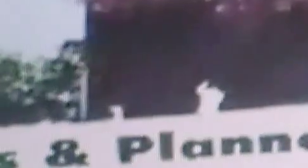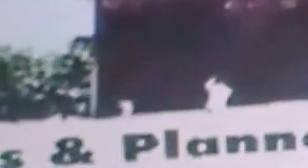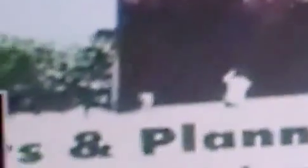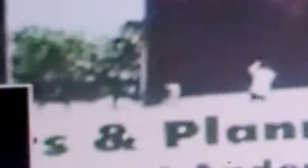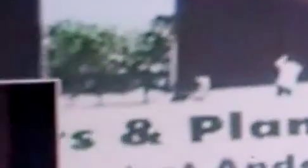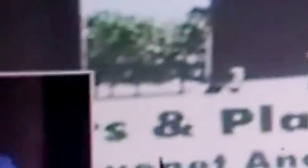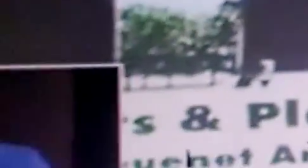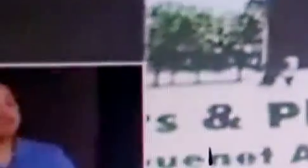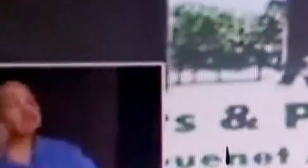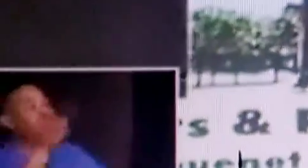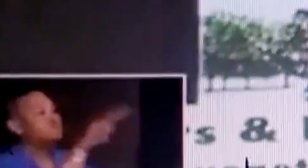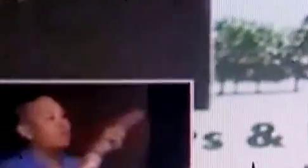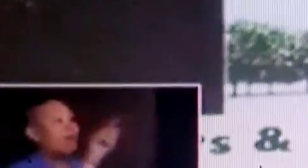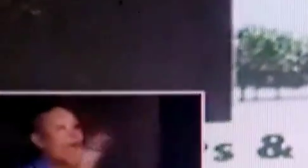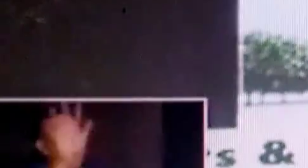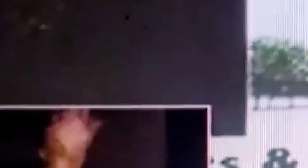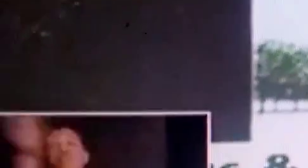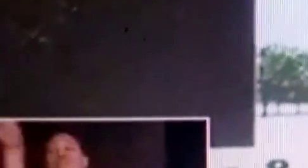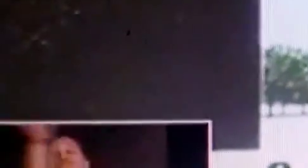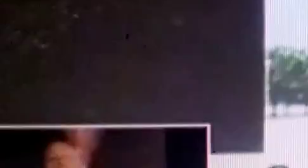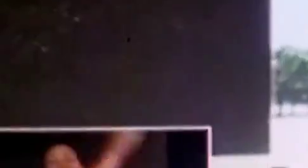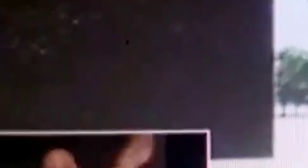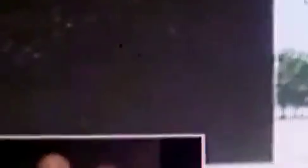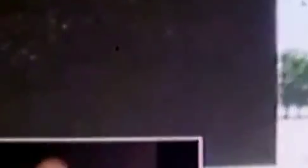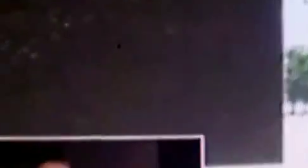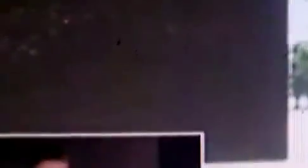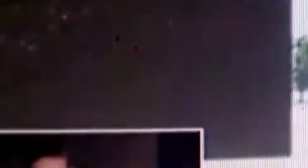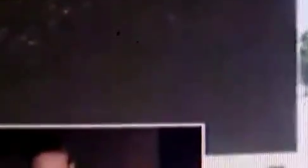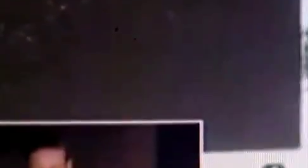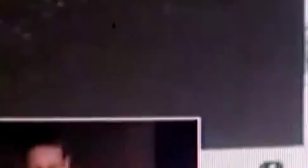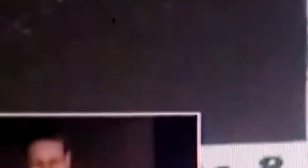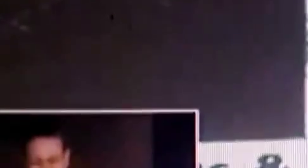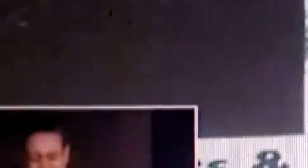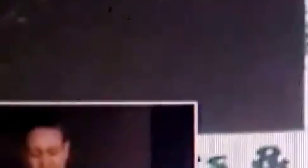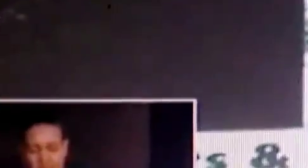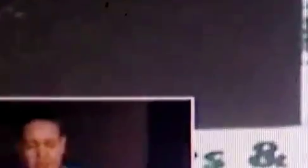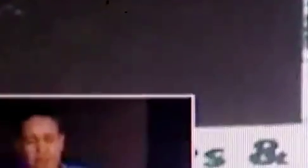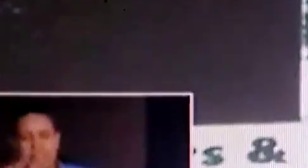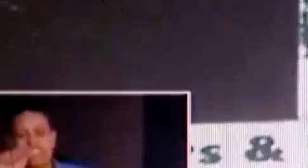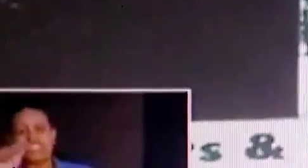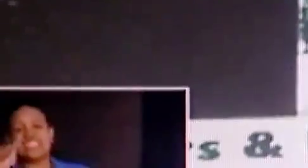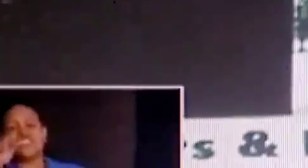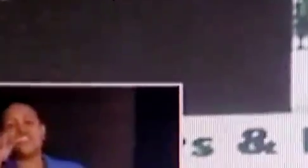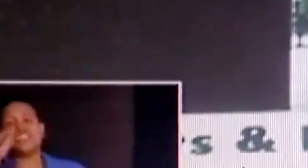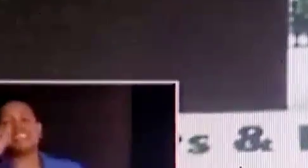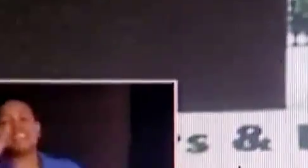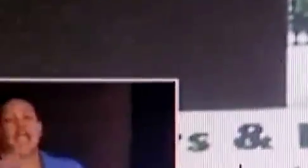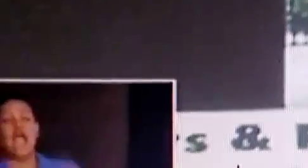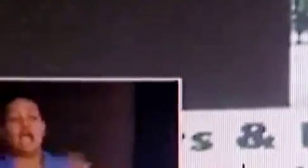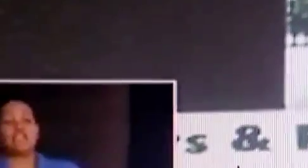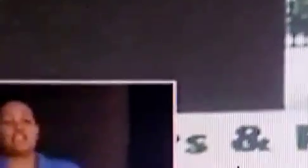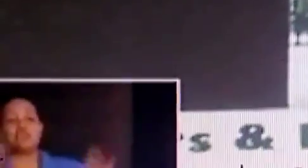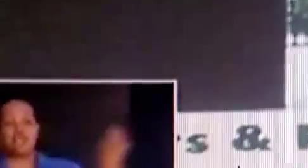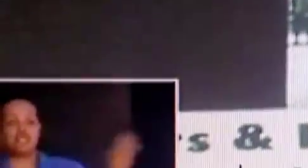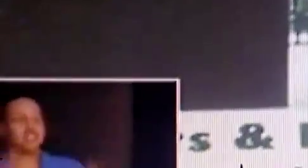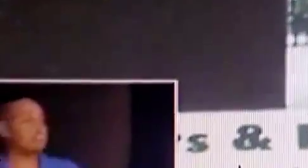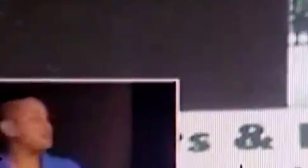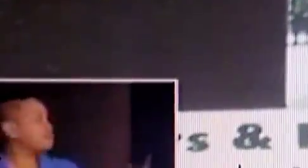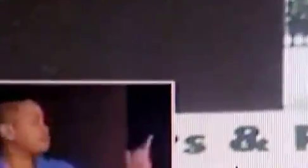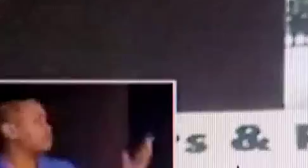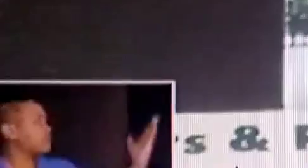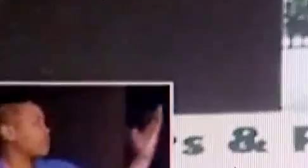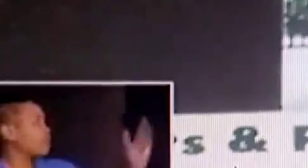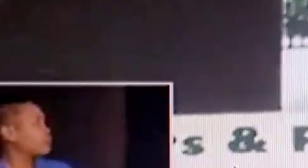and surrounding hills. And that is GSA Architects' presentation on the screen.